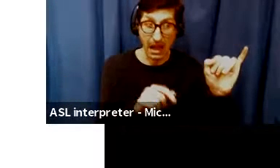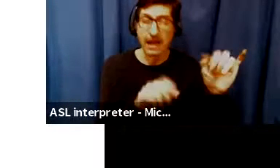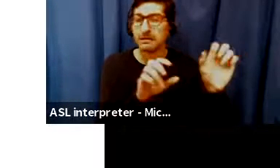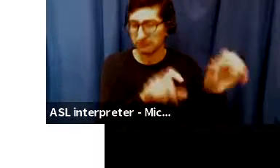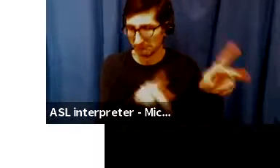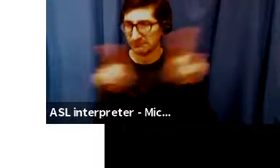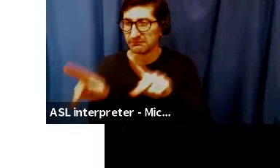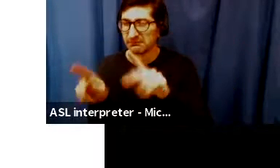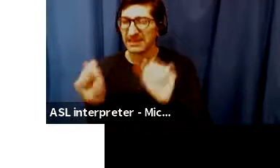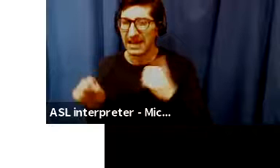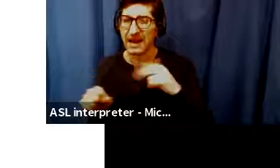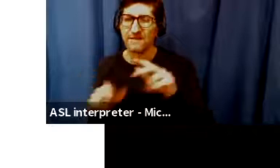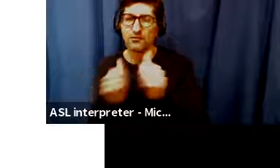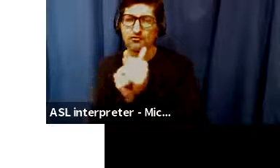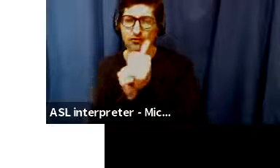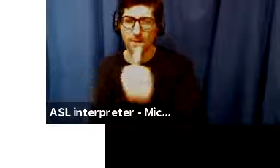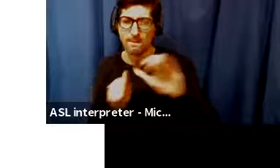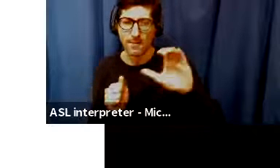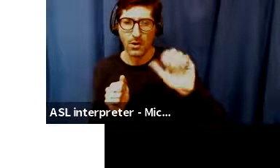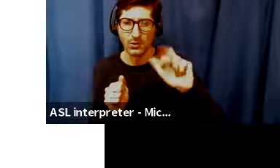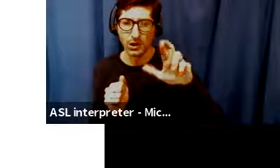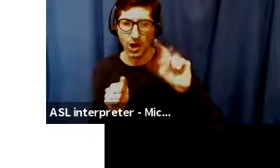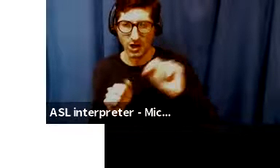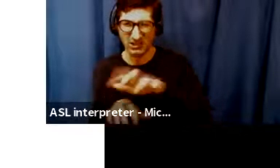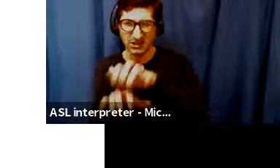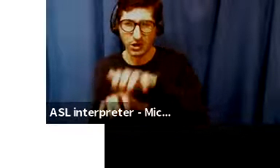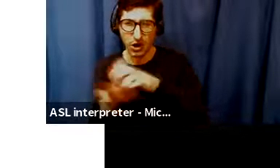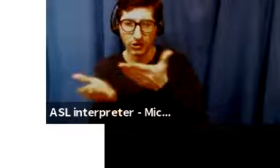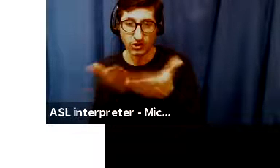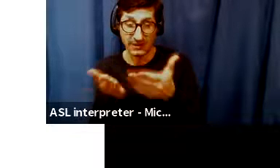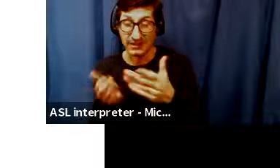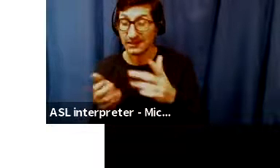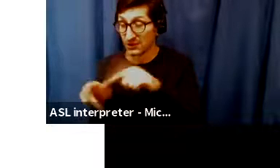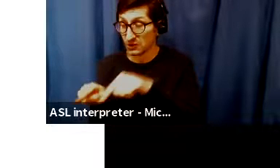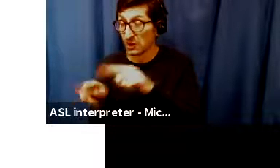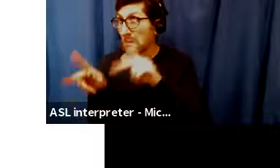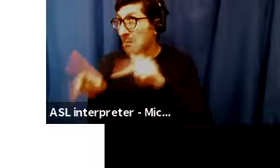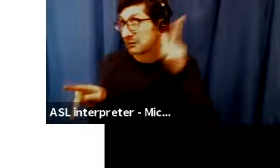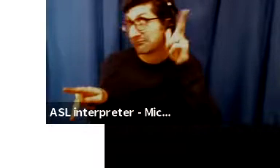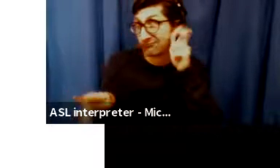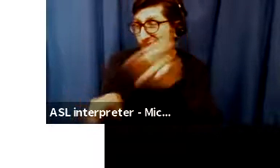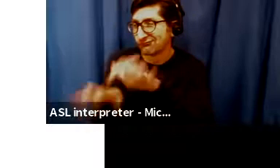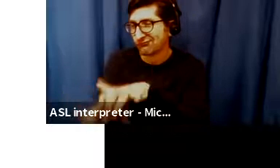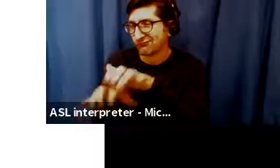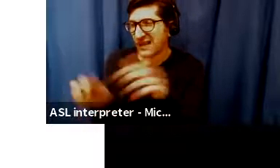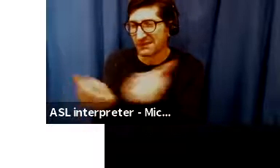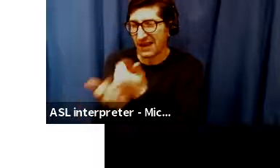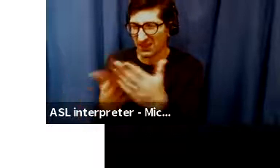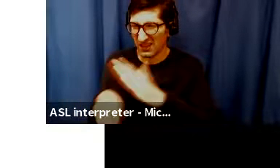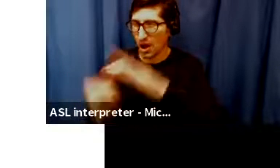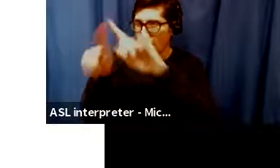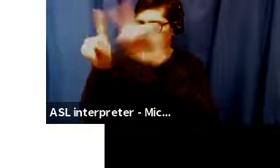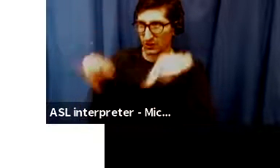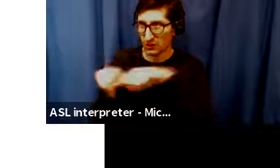so everything that is being said and heard is typed up on the screen, and then you read